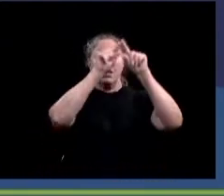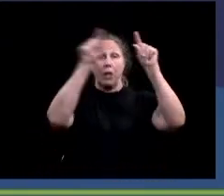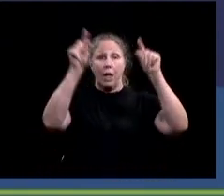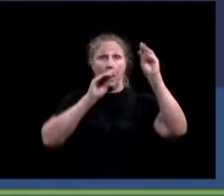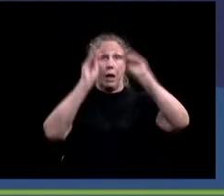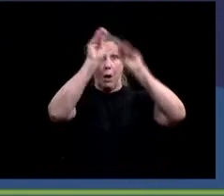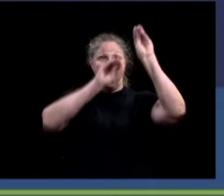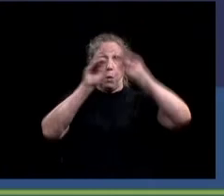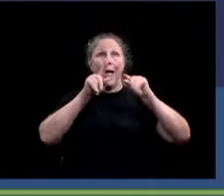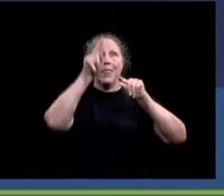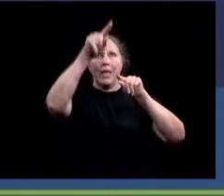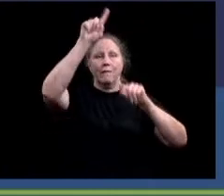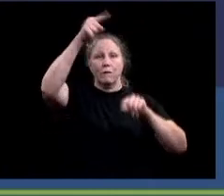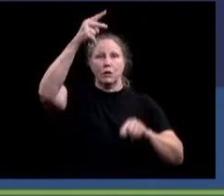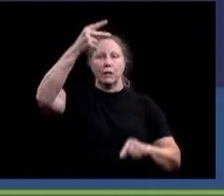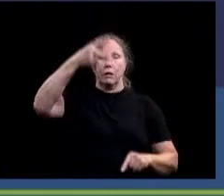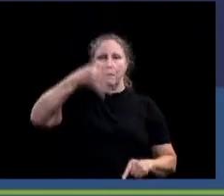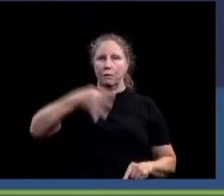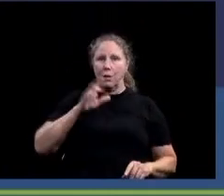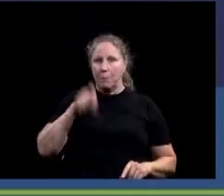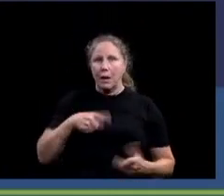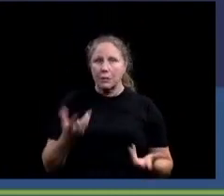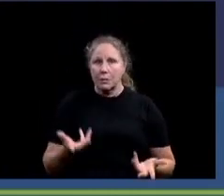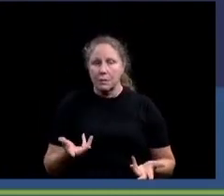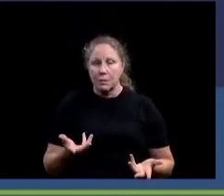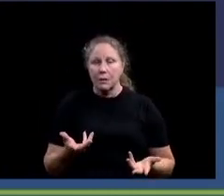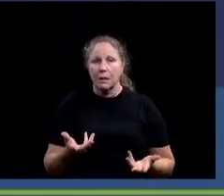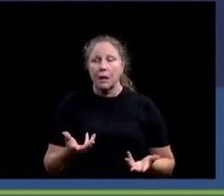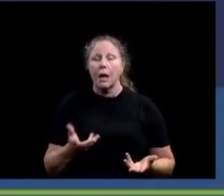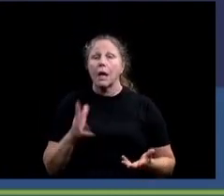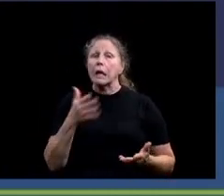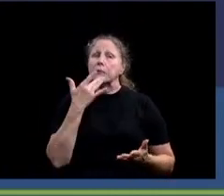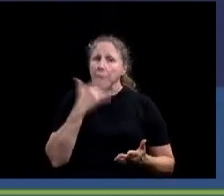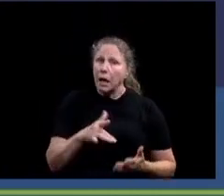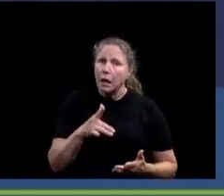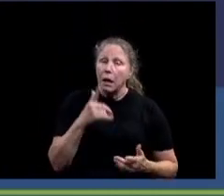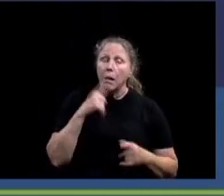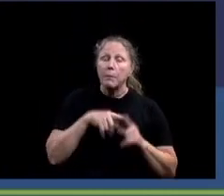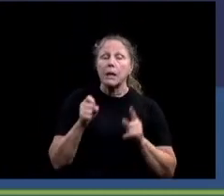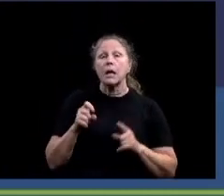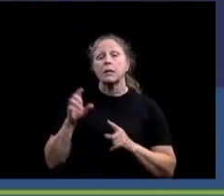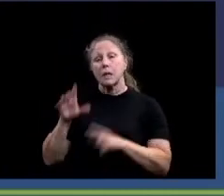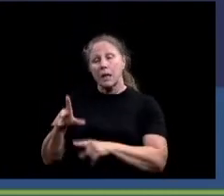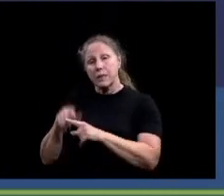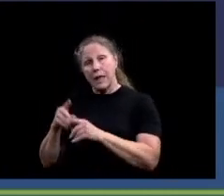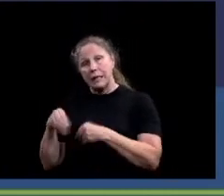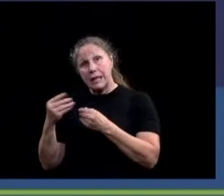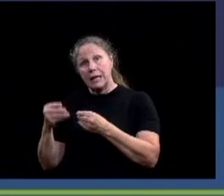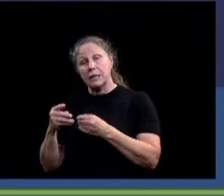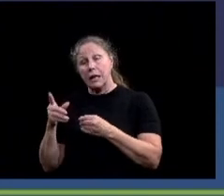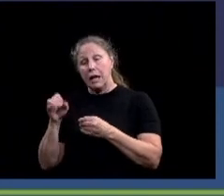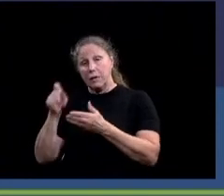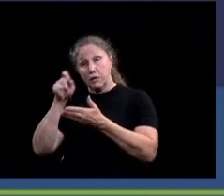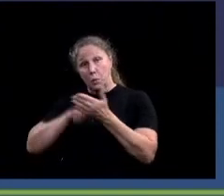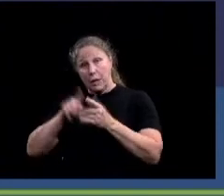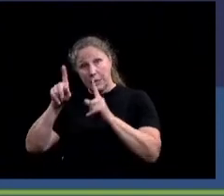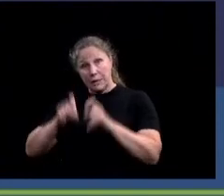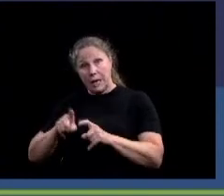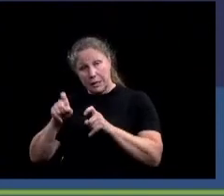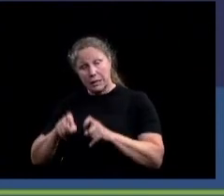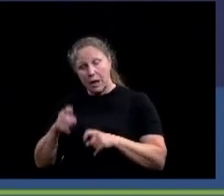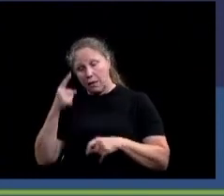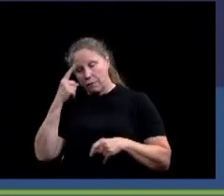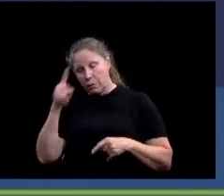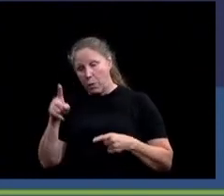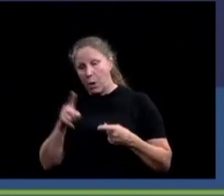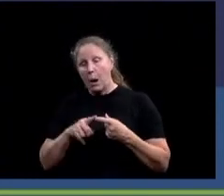there is a good thing in that civil service provides 5 extra points on the written test for military service that ends in an